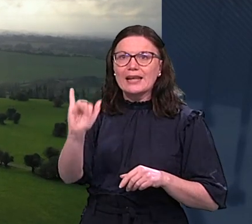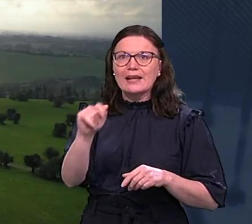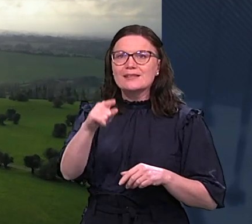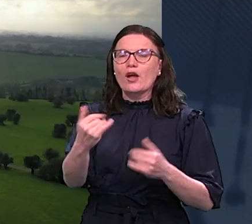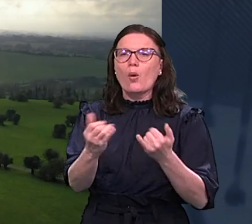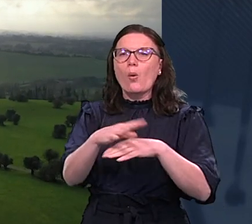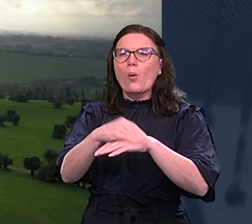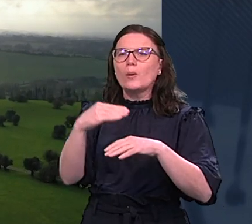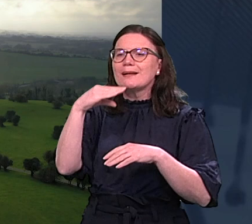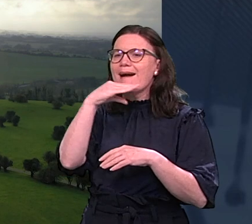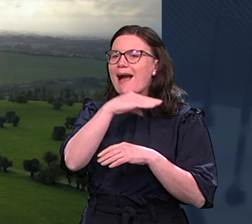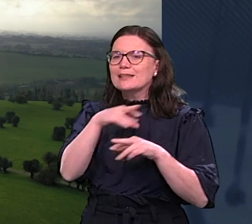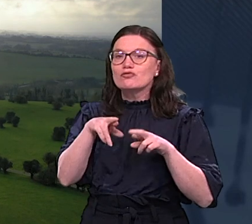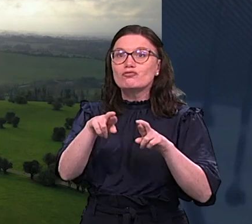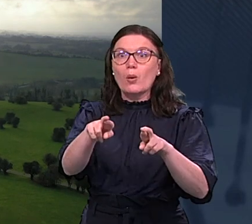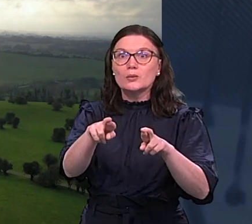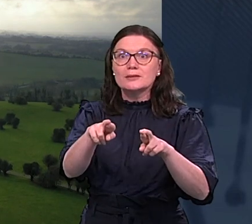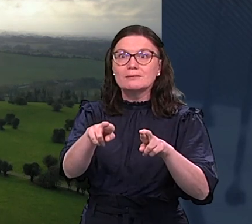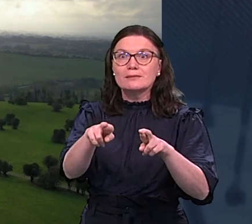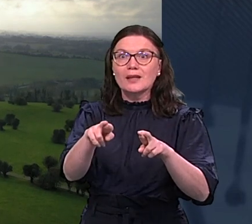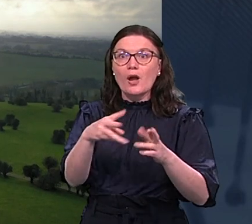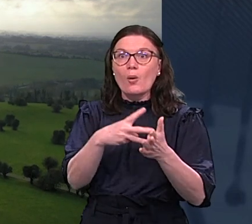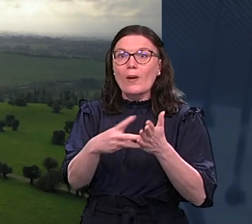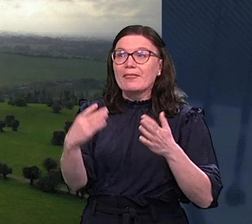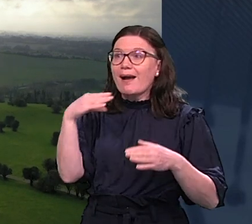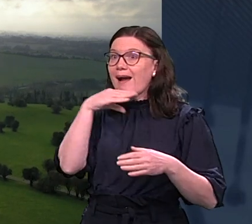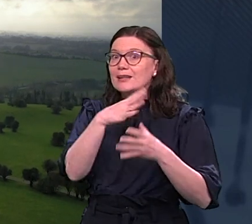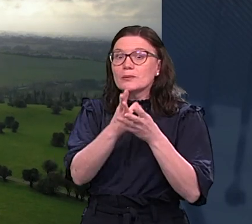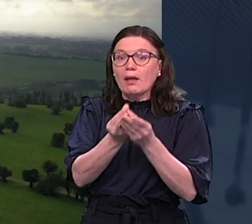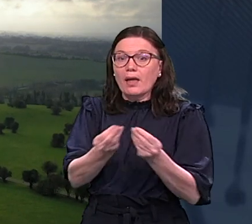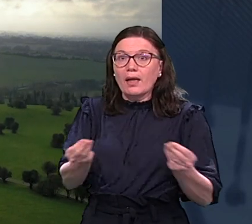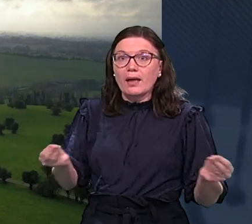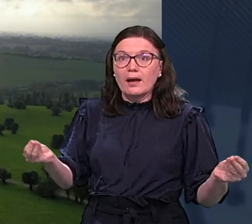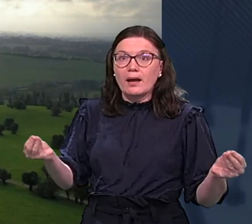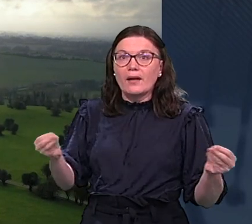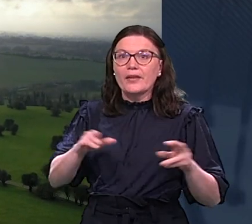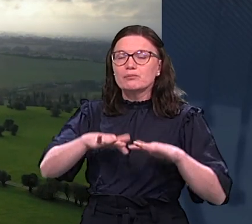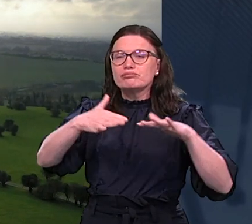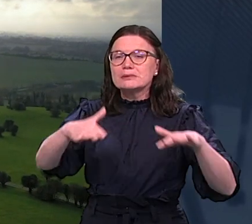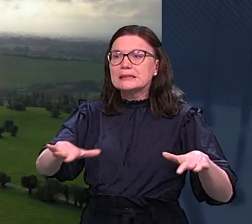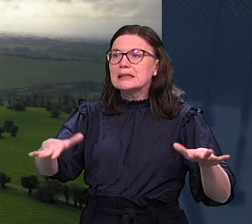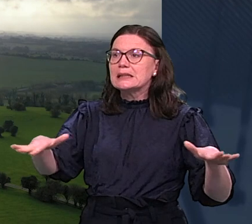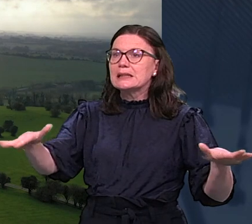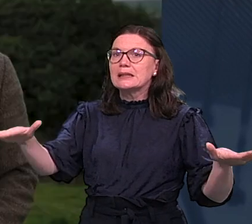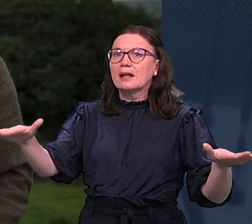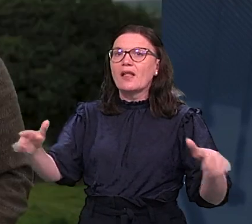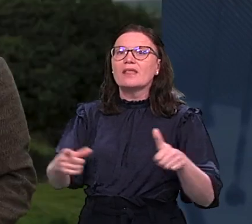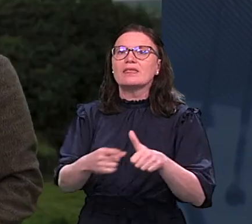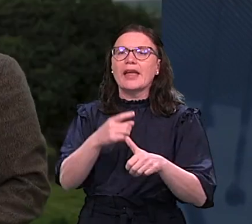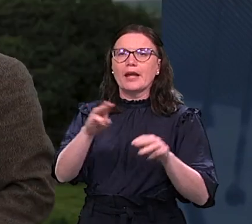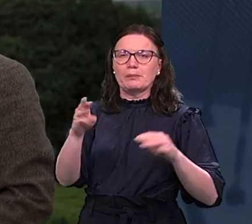road. Once the ice road and the ice cleared, went off into the oceans, then people